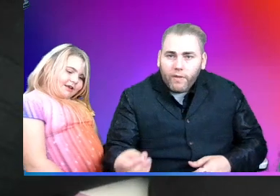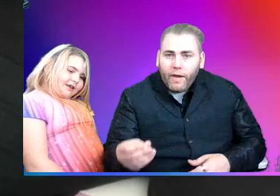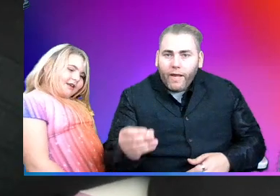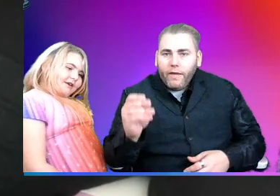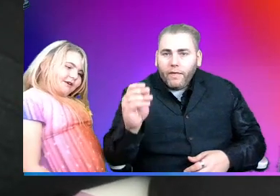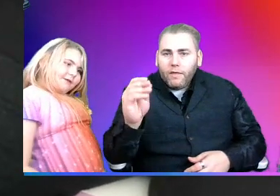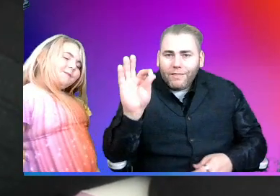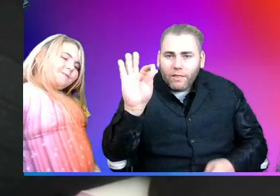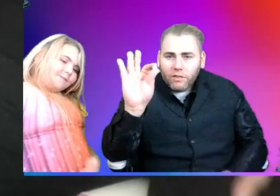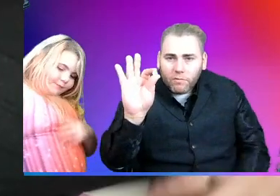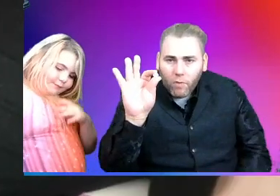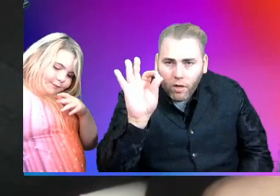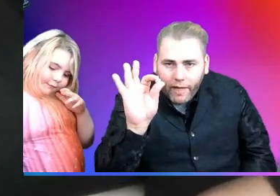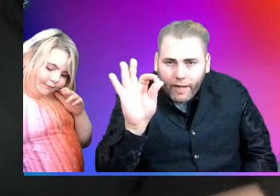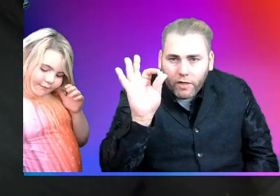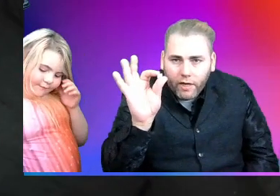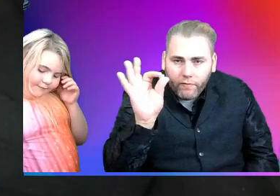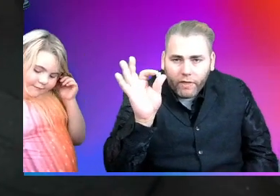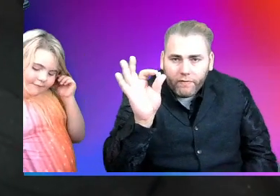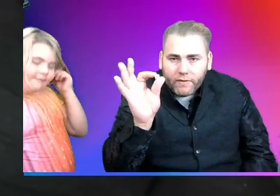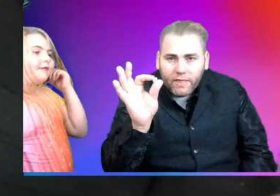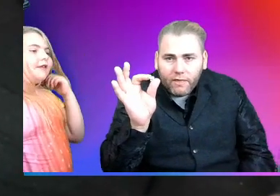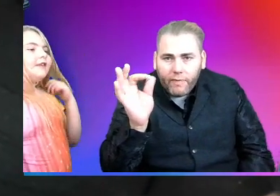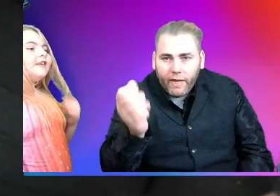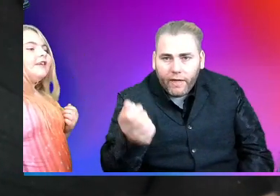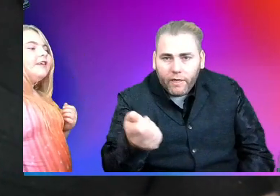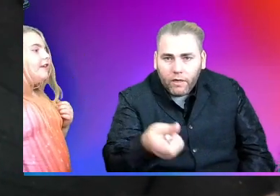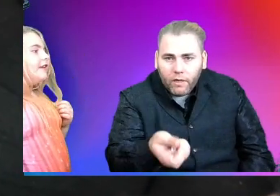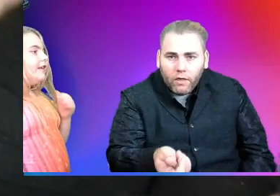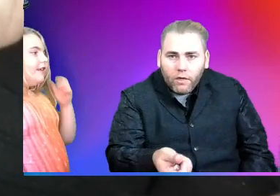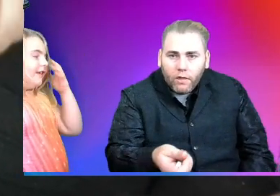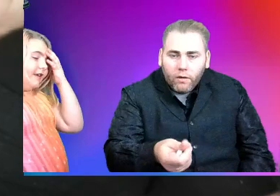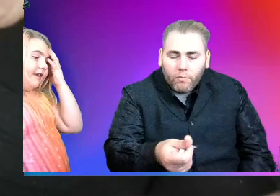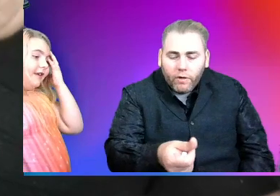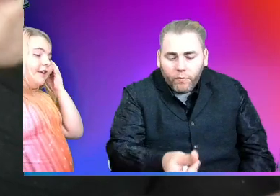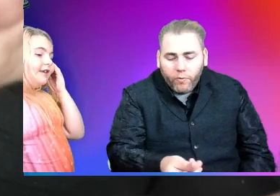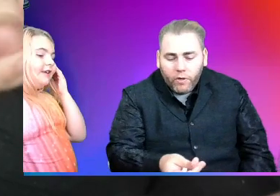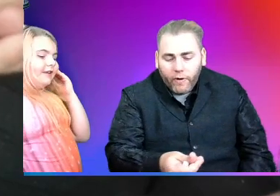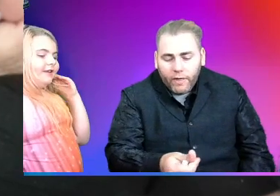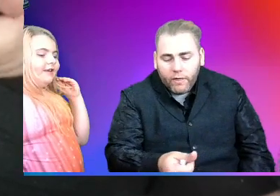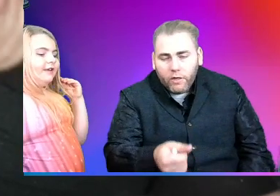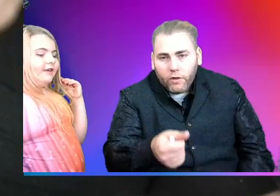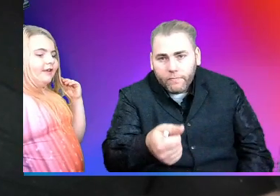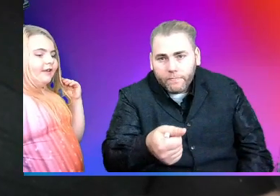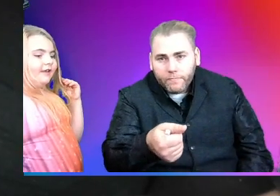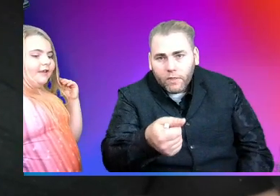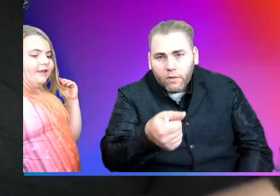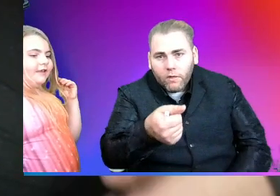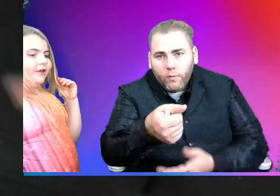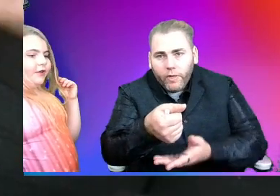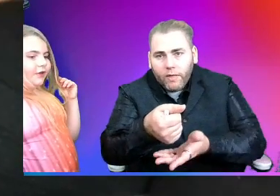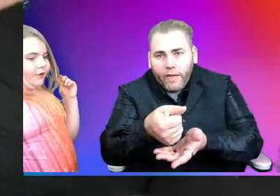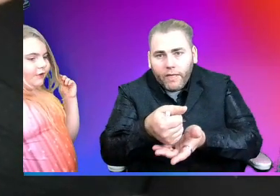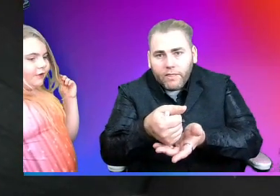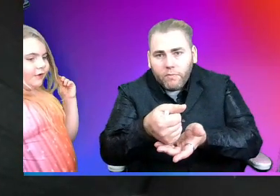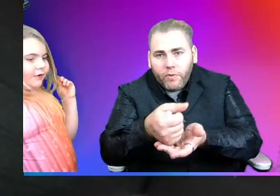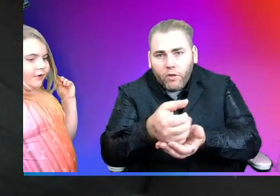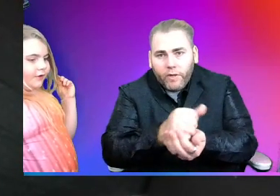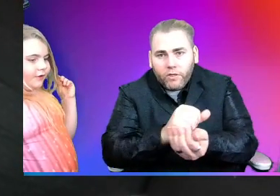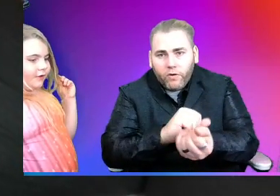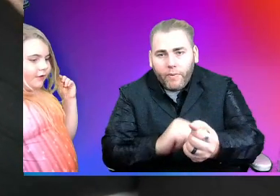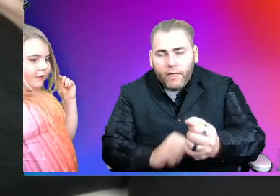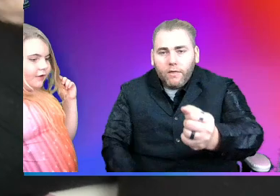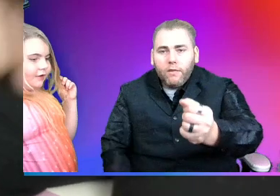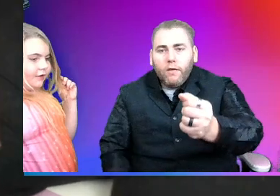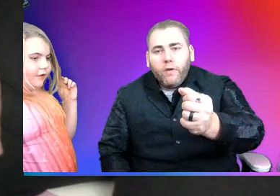Here's one that I like. It's such a small die, you can't really even see it in my hand, but if you put it right in here, we can make it disappear